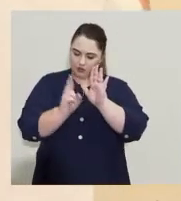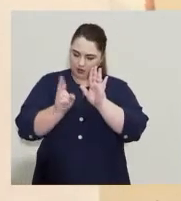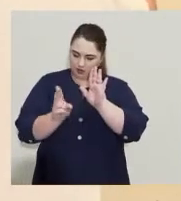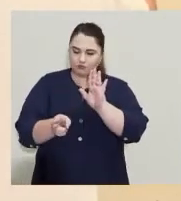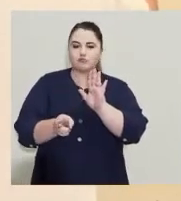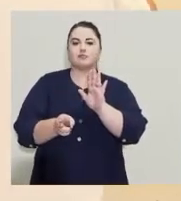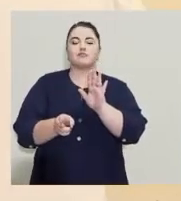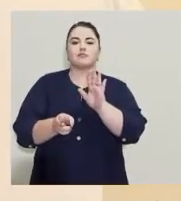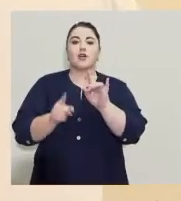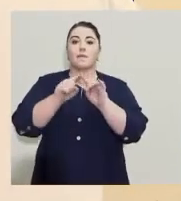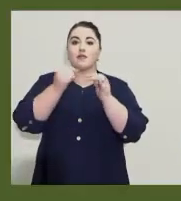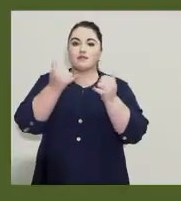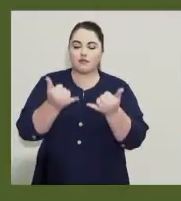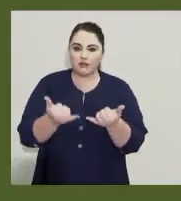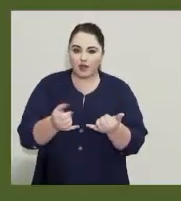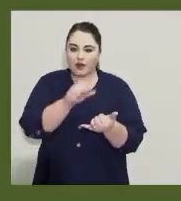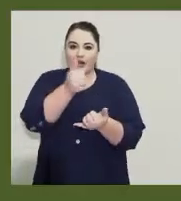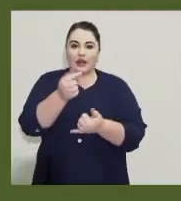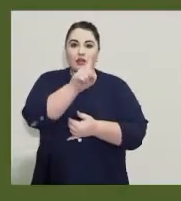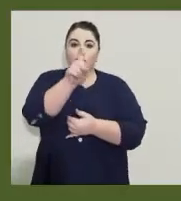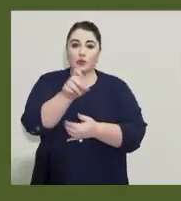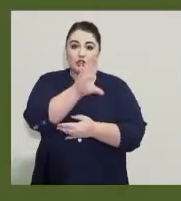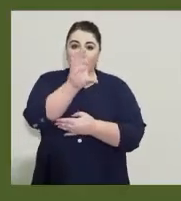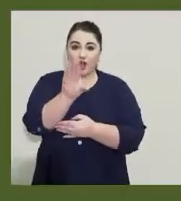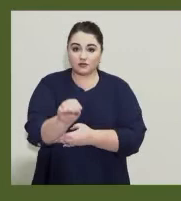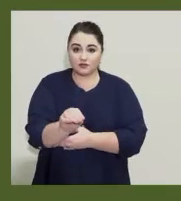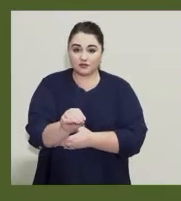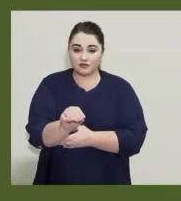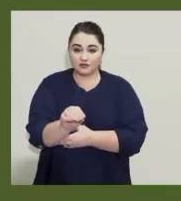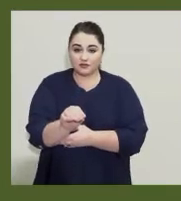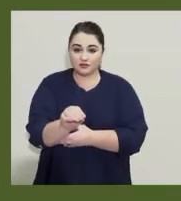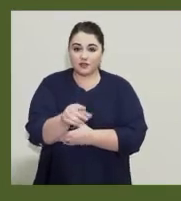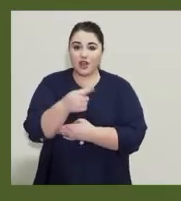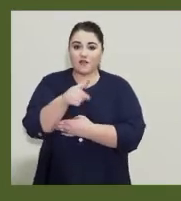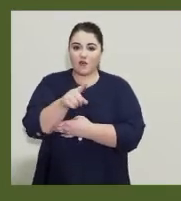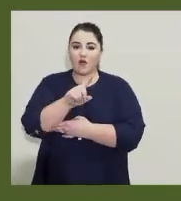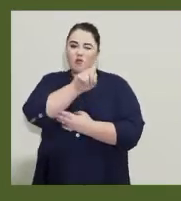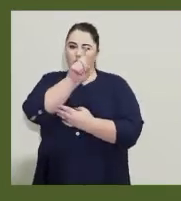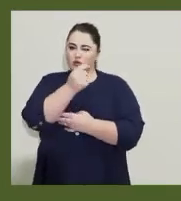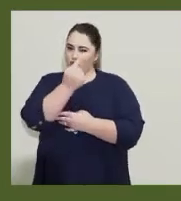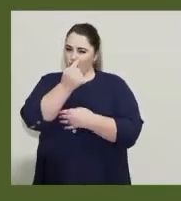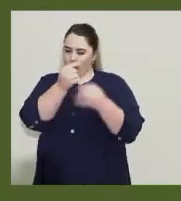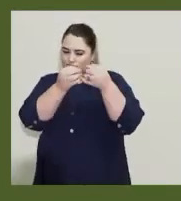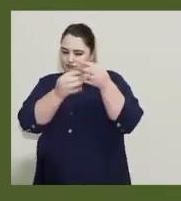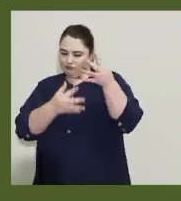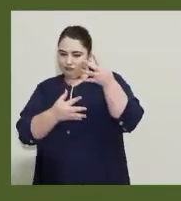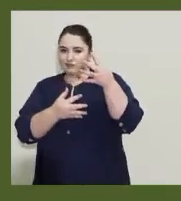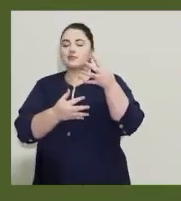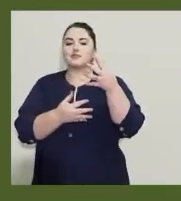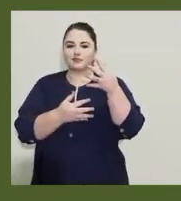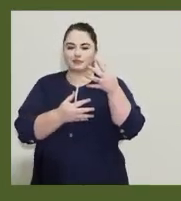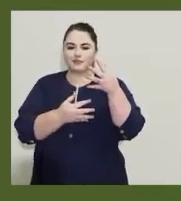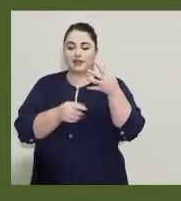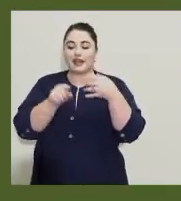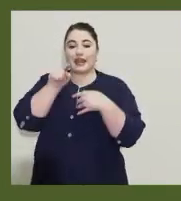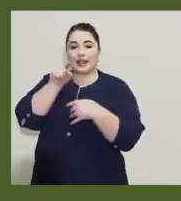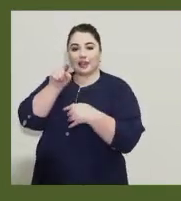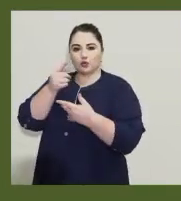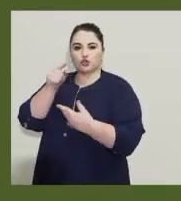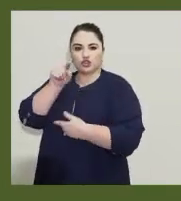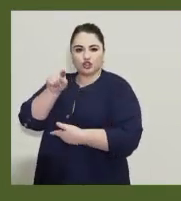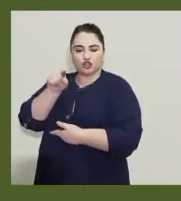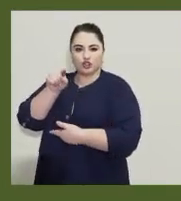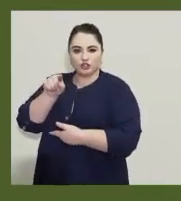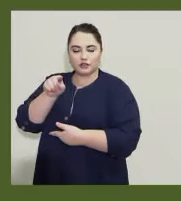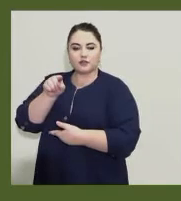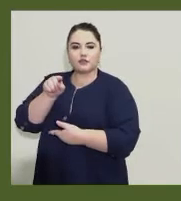So there are the results again. And now we come to another question in the series of question one. How can he